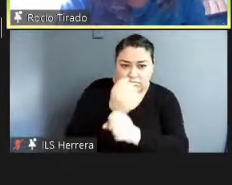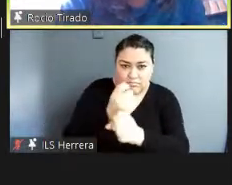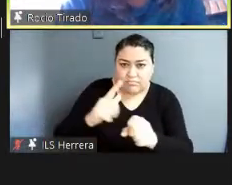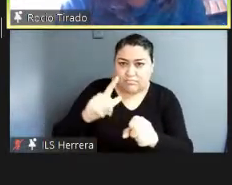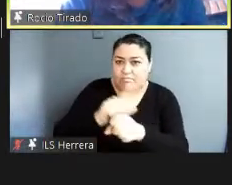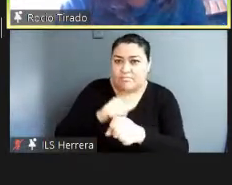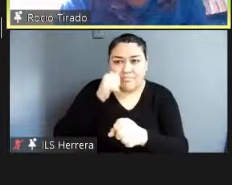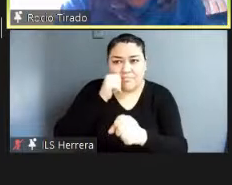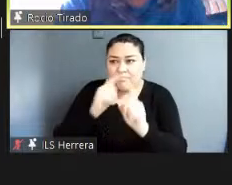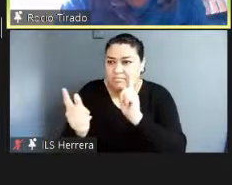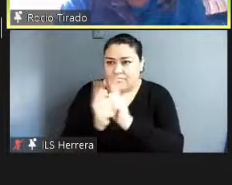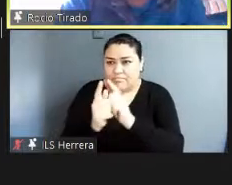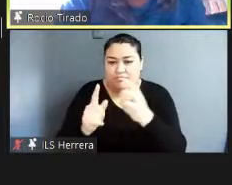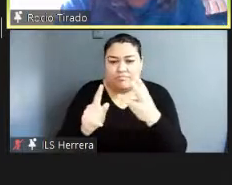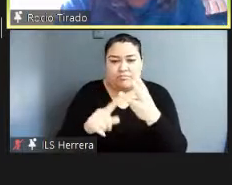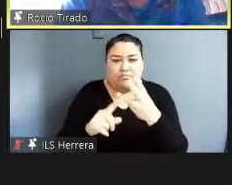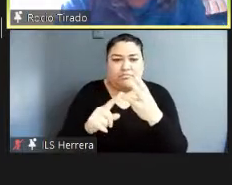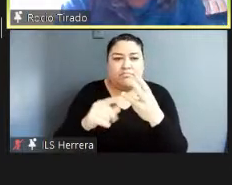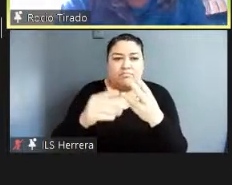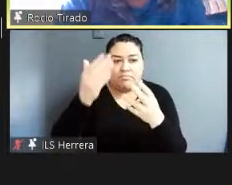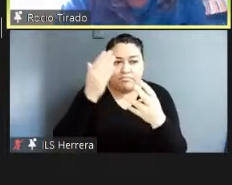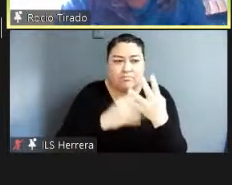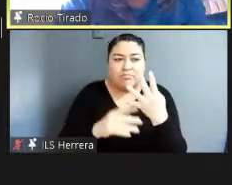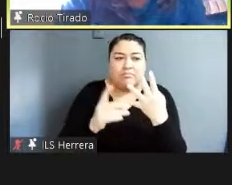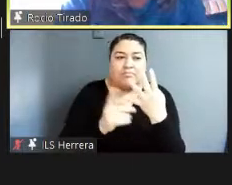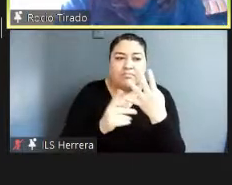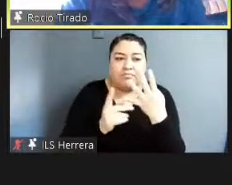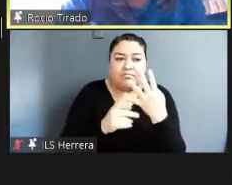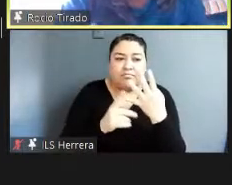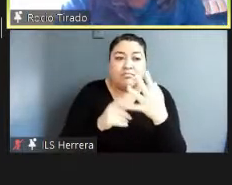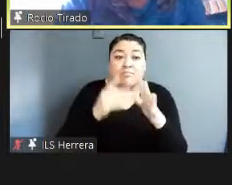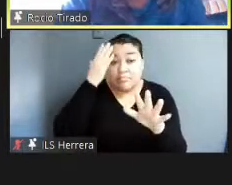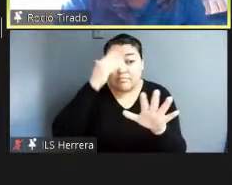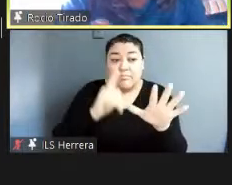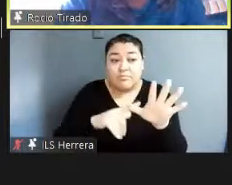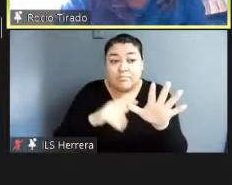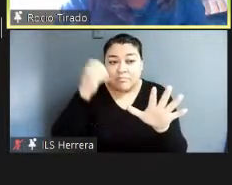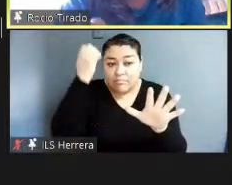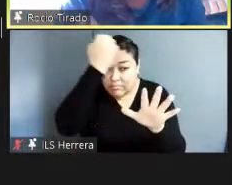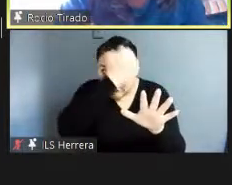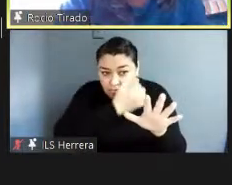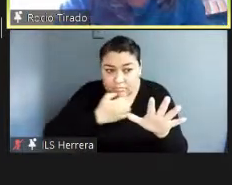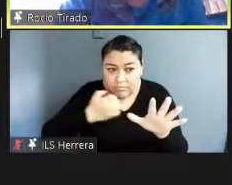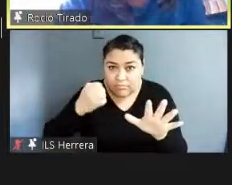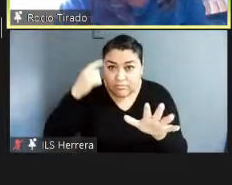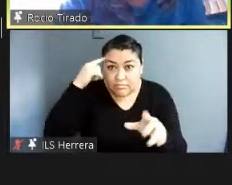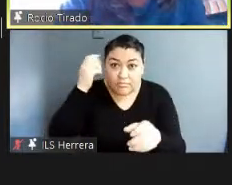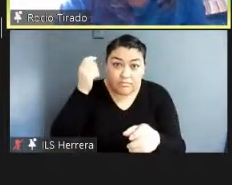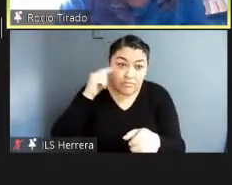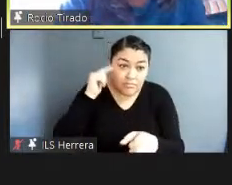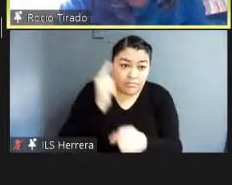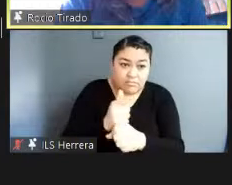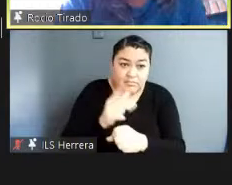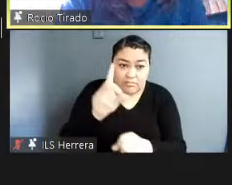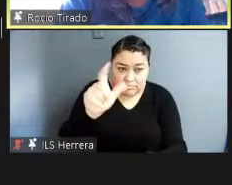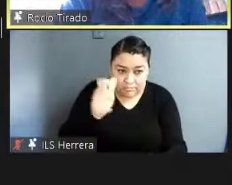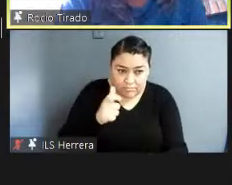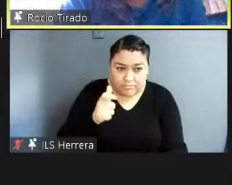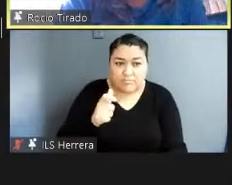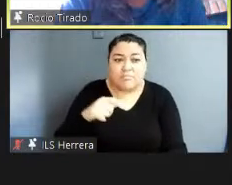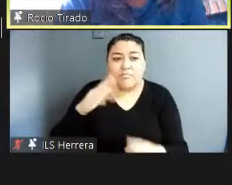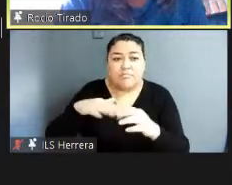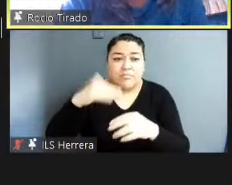clinical sciences in practicing medicine. Clinical skills, including diagnosis, prognosis, treatment, and